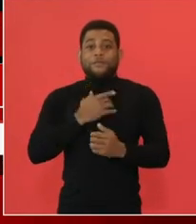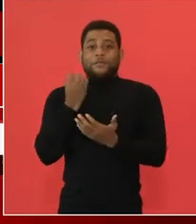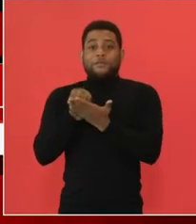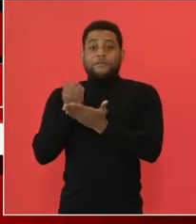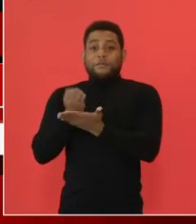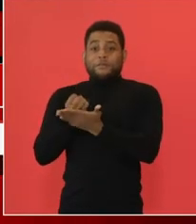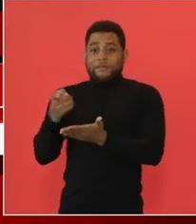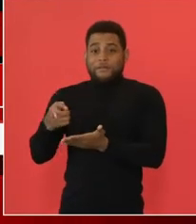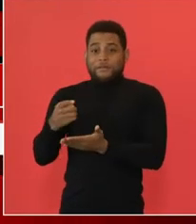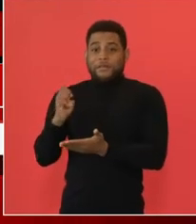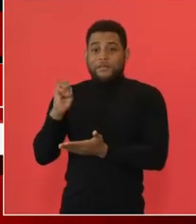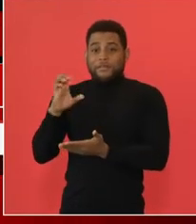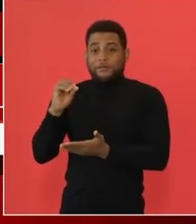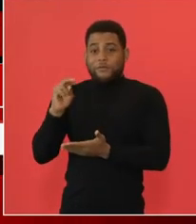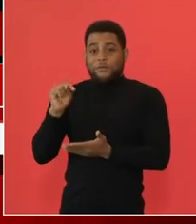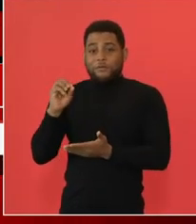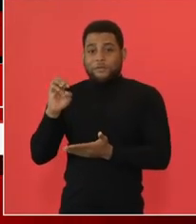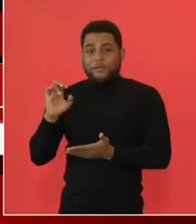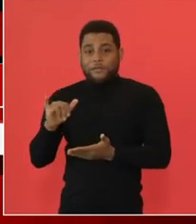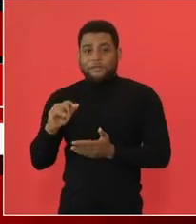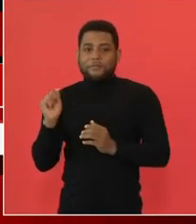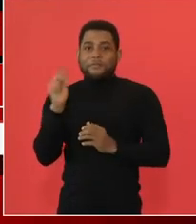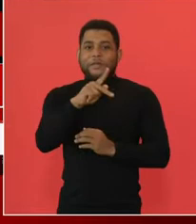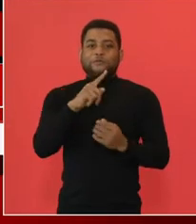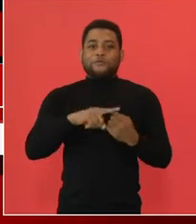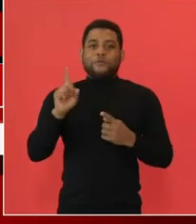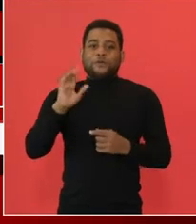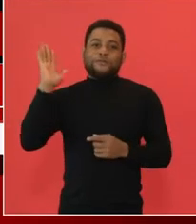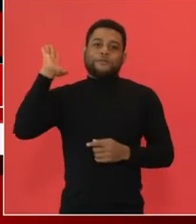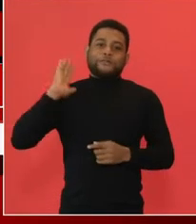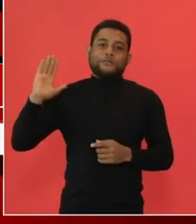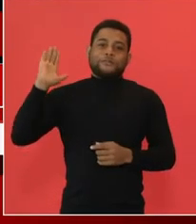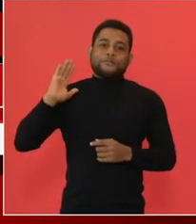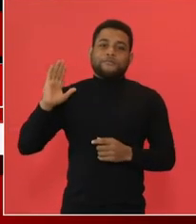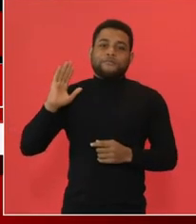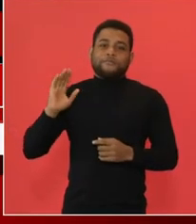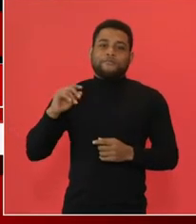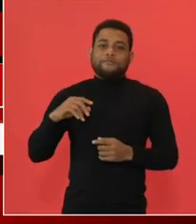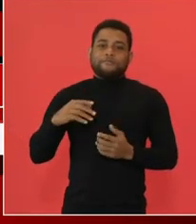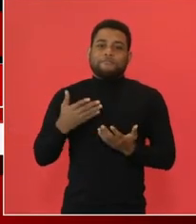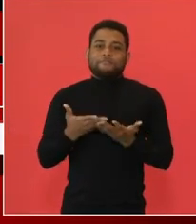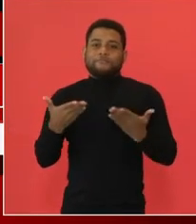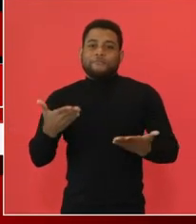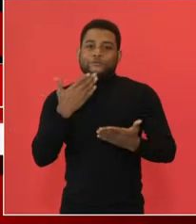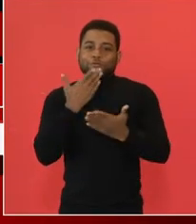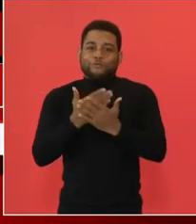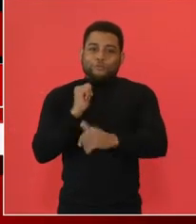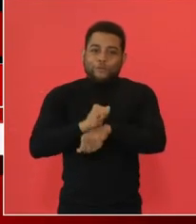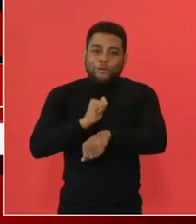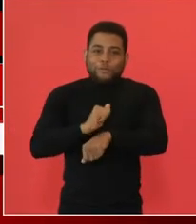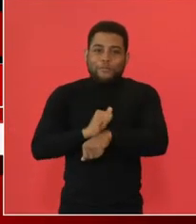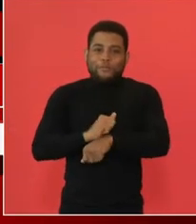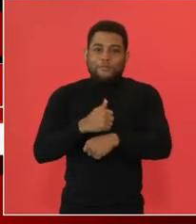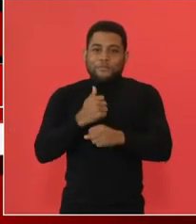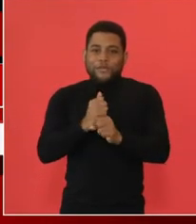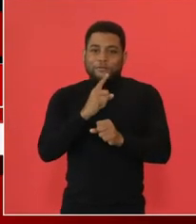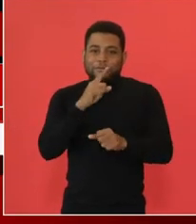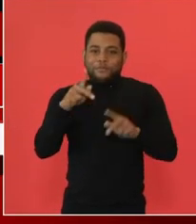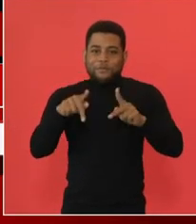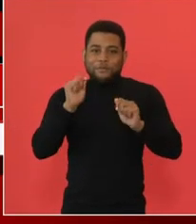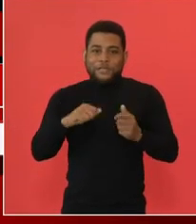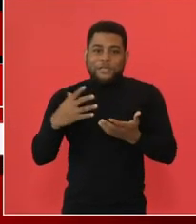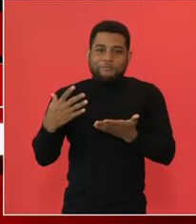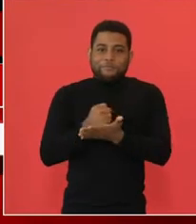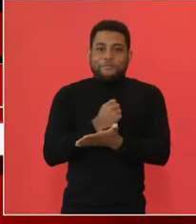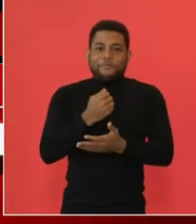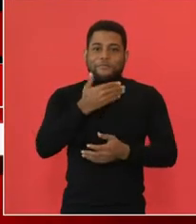good jobs, us attracting good jobs, and people finding a better life for themselves and their